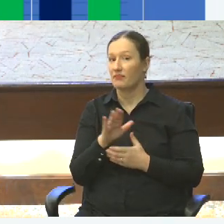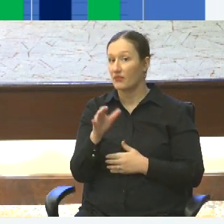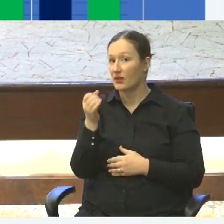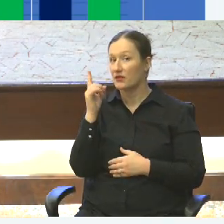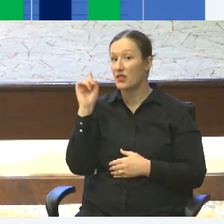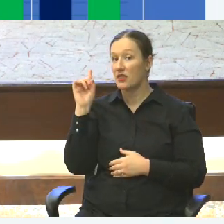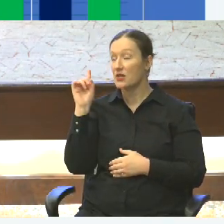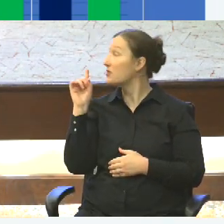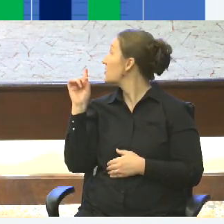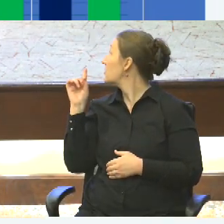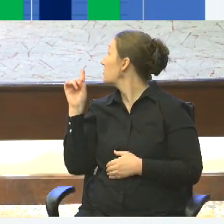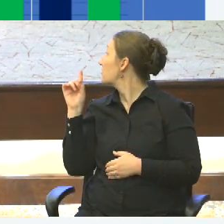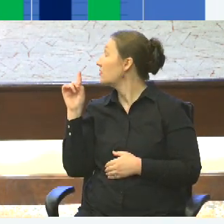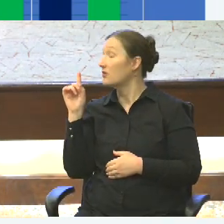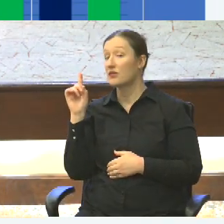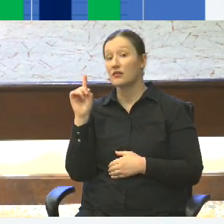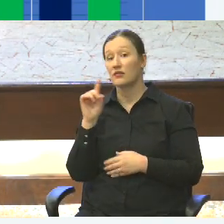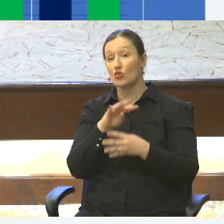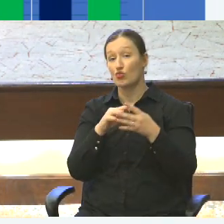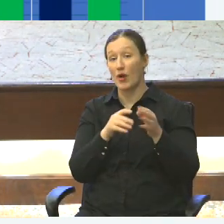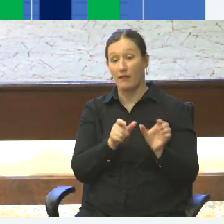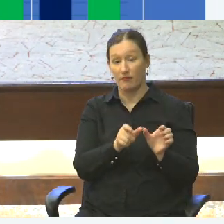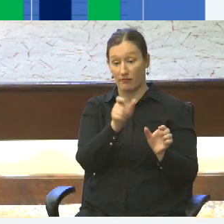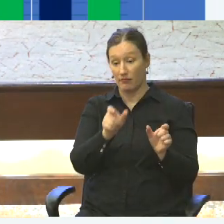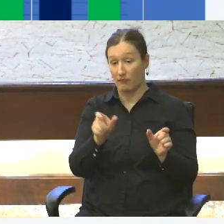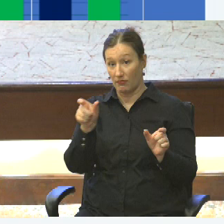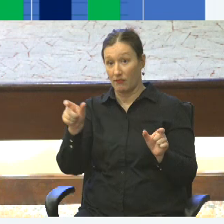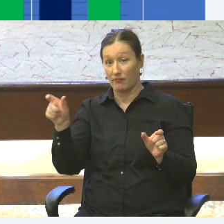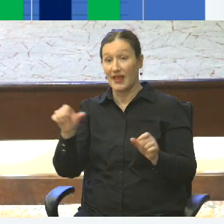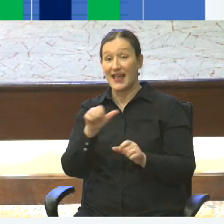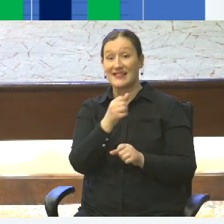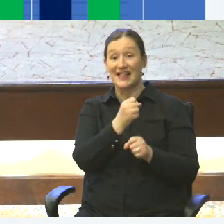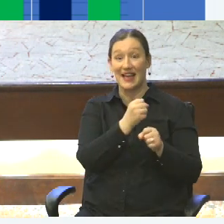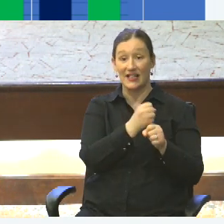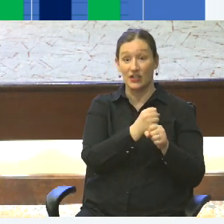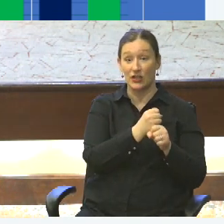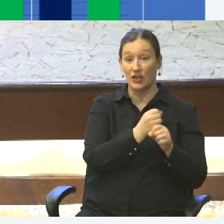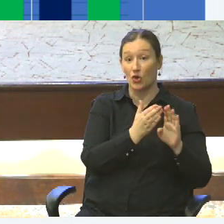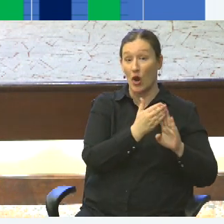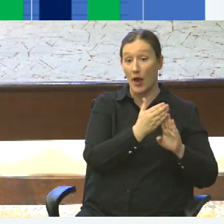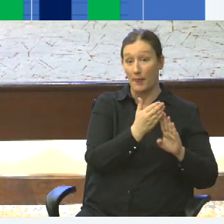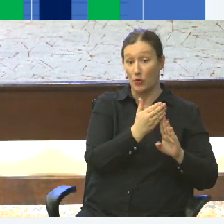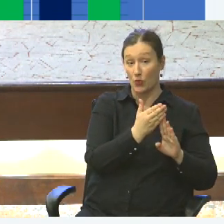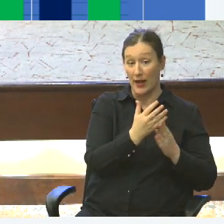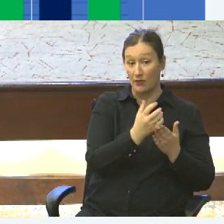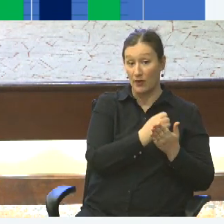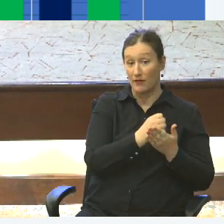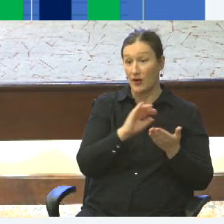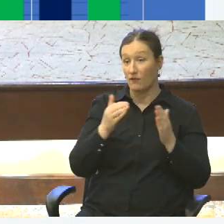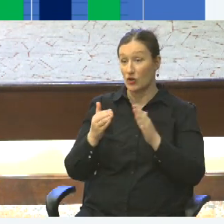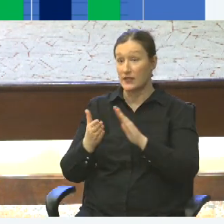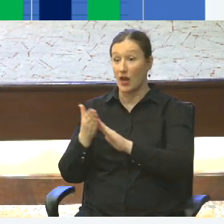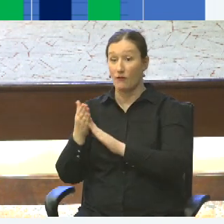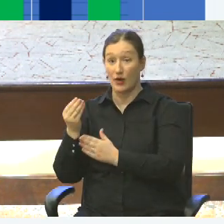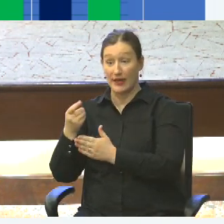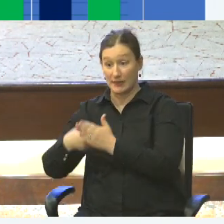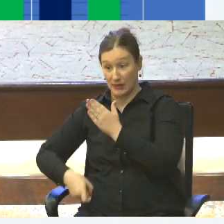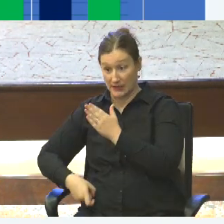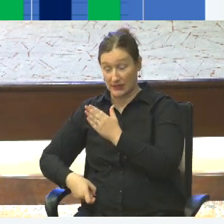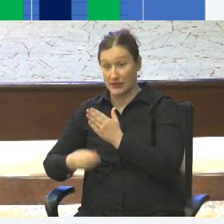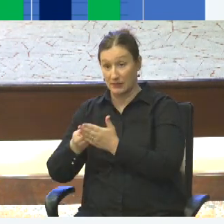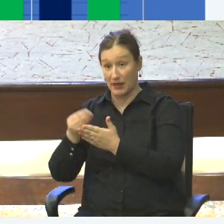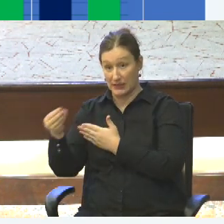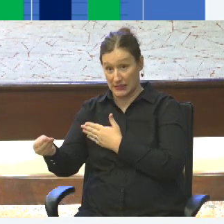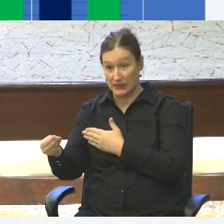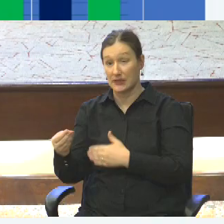This graphic here, again, provides a 10-year operating revenue versus operating expense snapshot for you. This does not fade out the areas where we had CARES